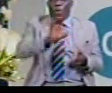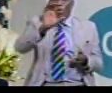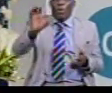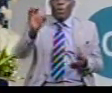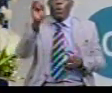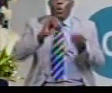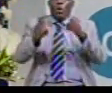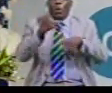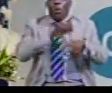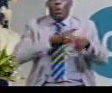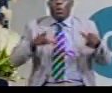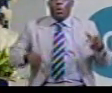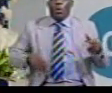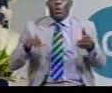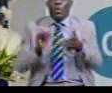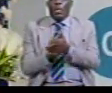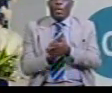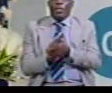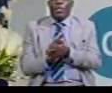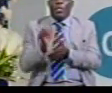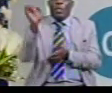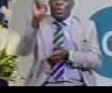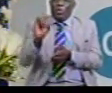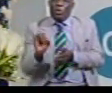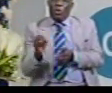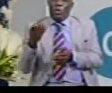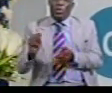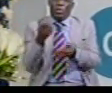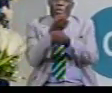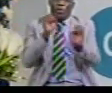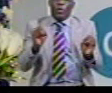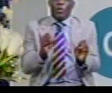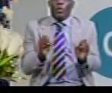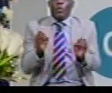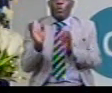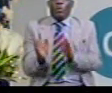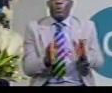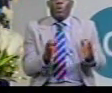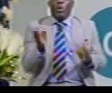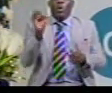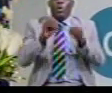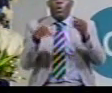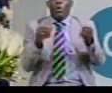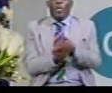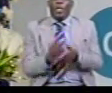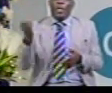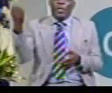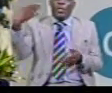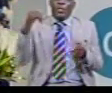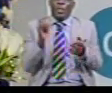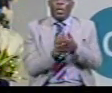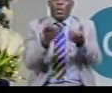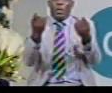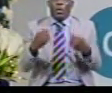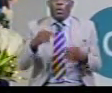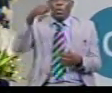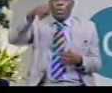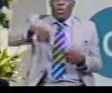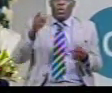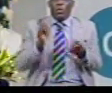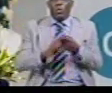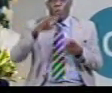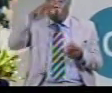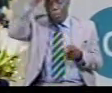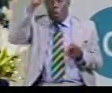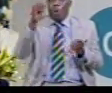drew salvation's plan. Oh, the grace that brought it down to man. Oh, the mighty gulf